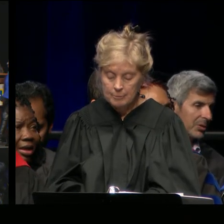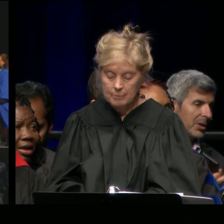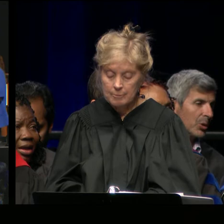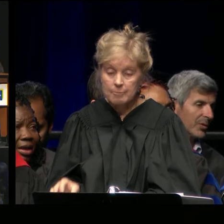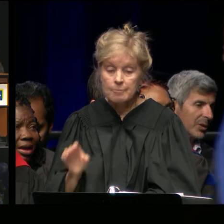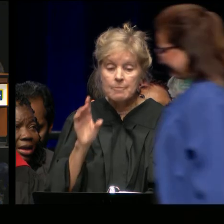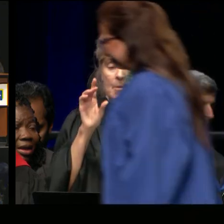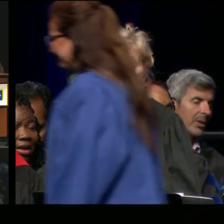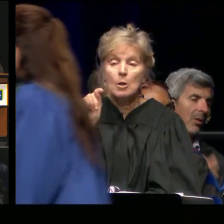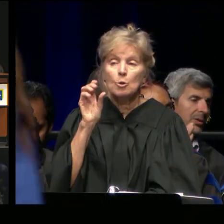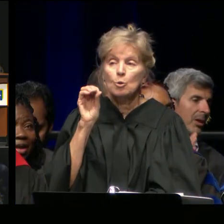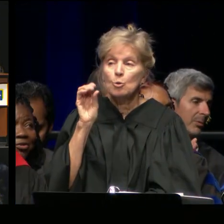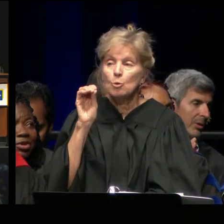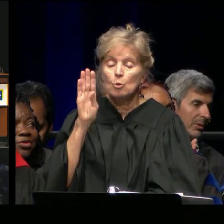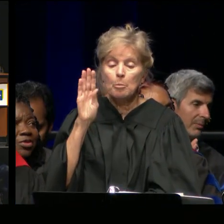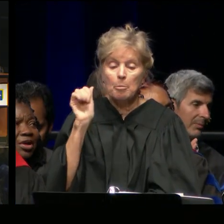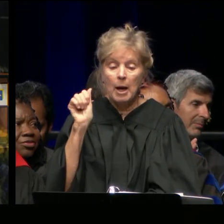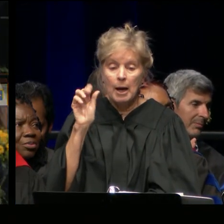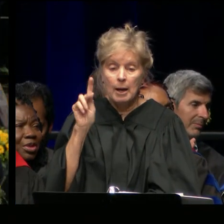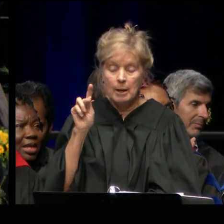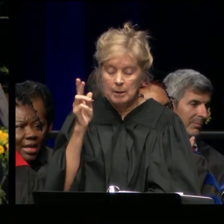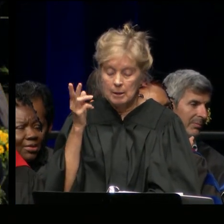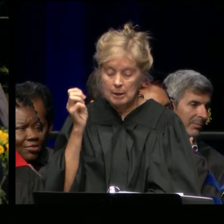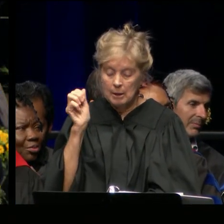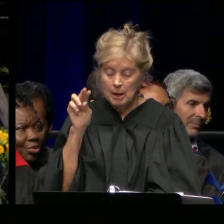Tuba Khan.